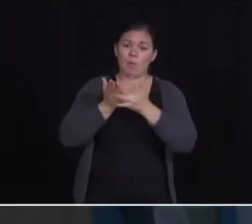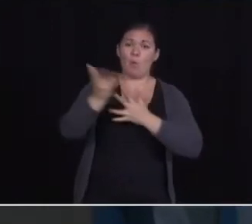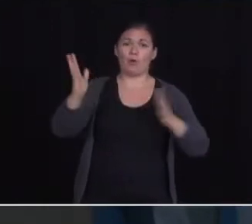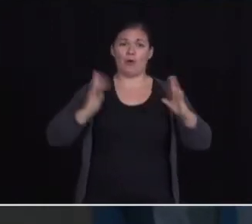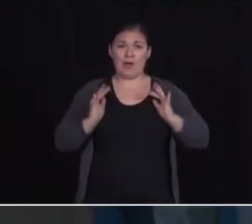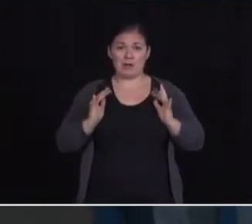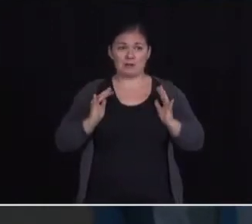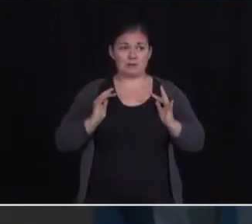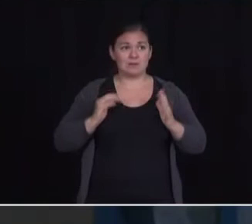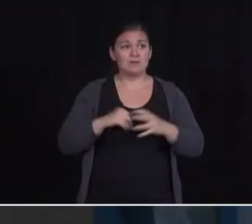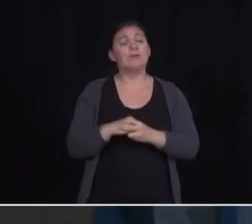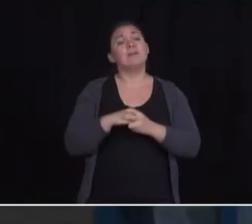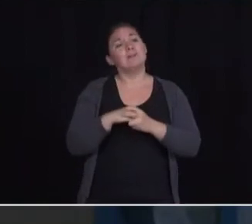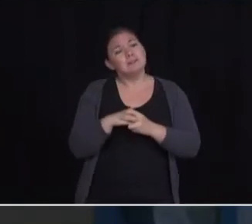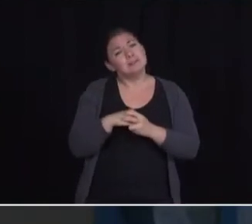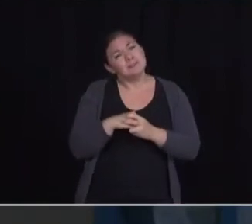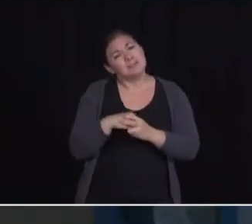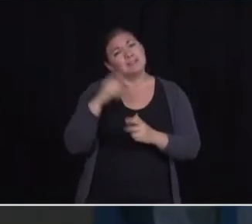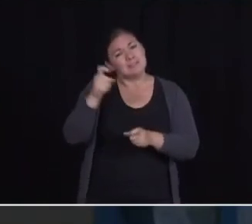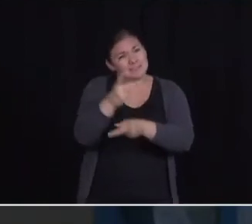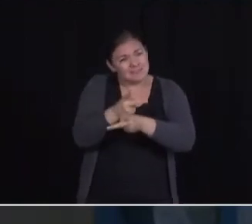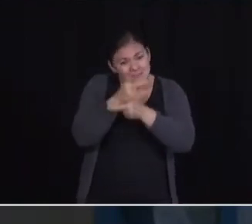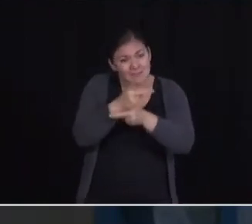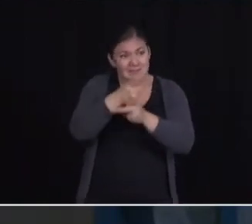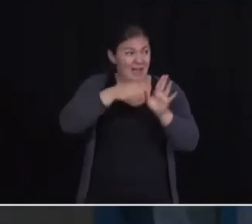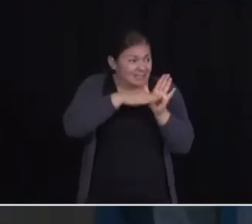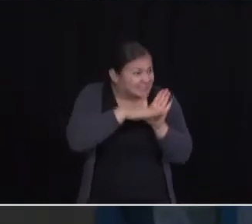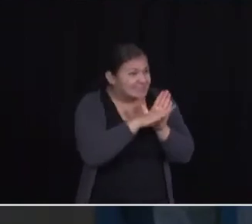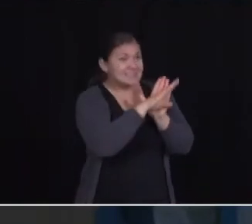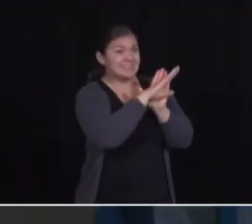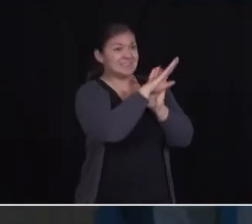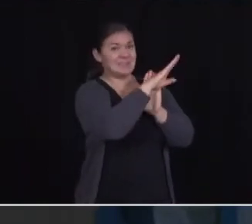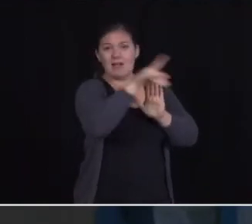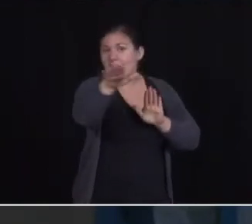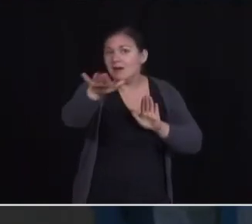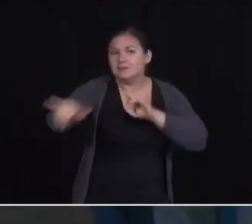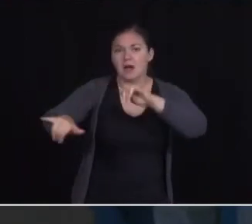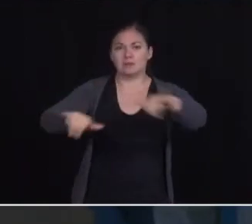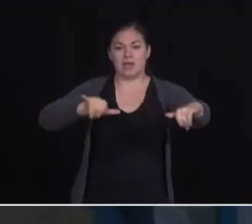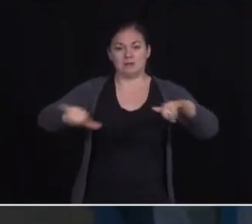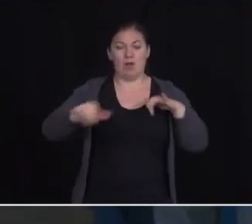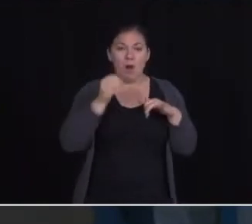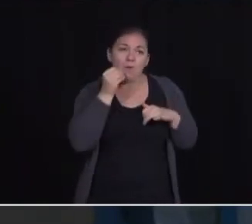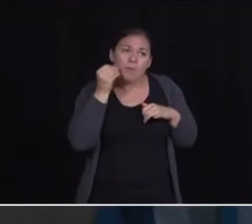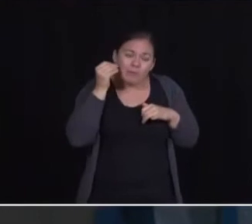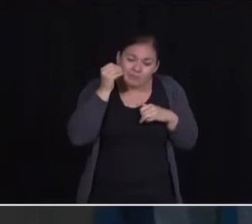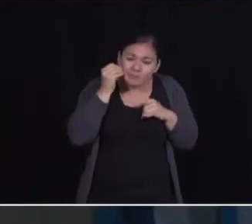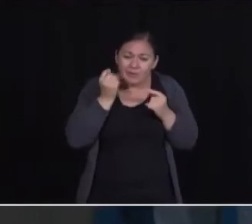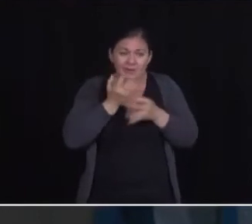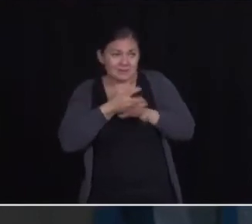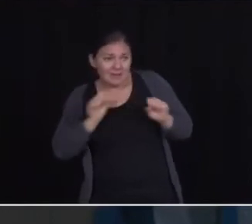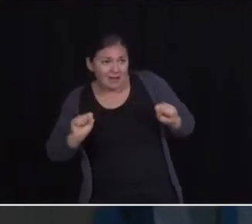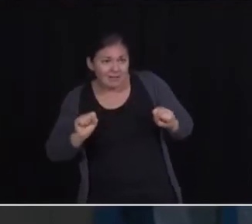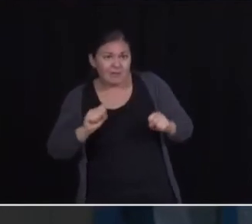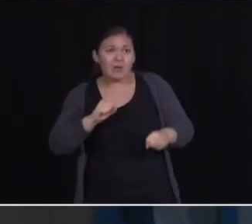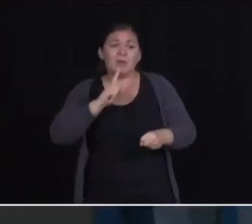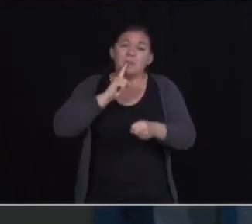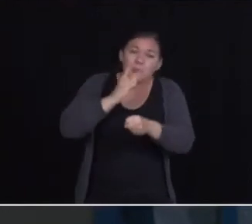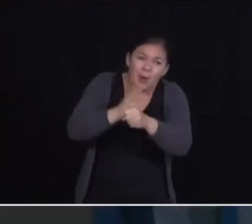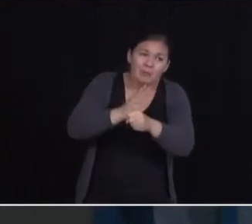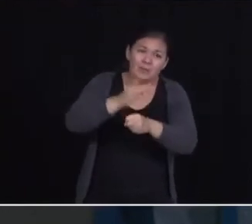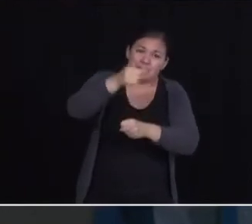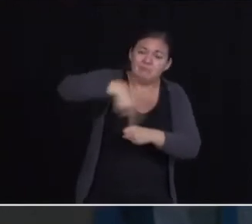healthy. I assure you, we can get through this by supporting one another, by looking out for each other, and by